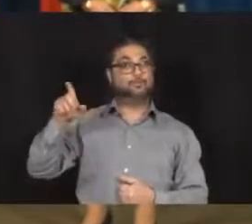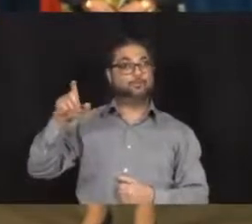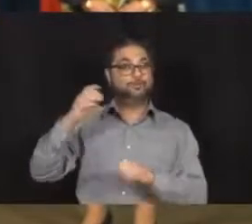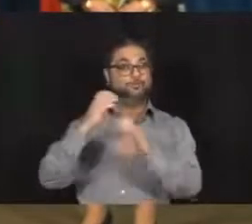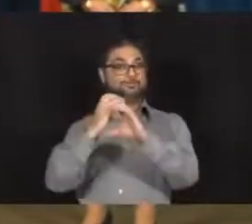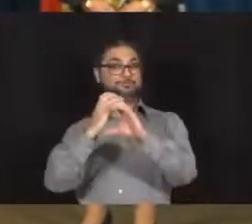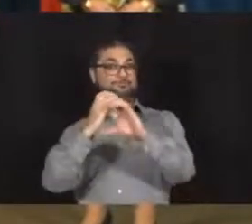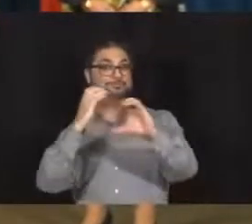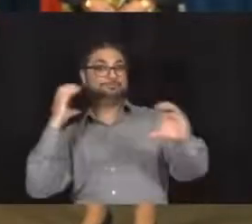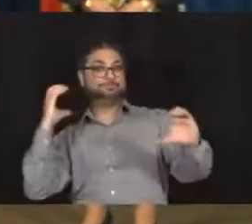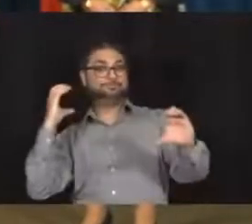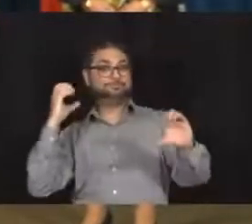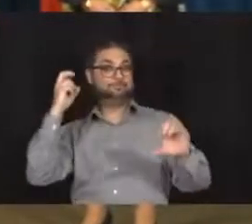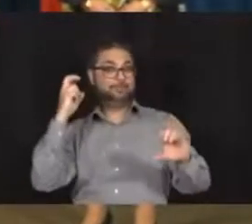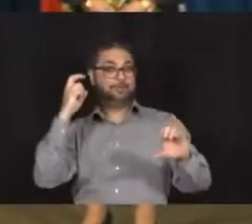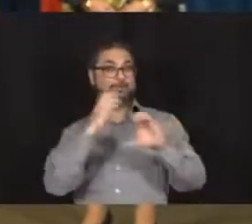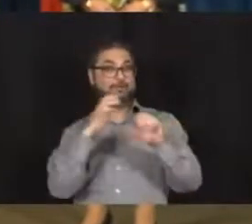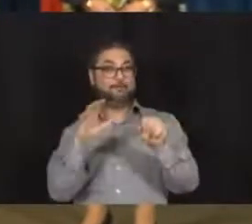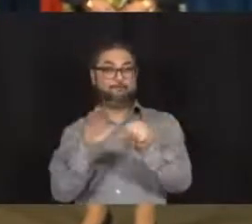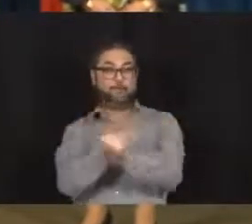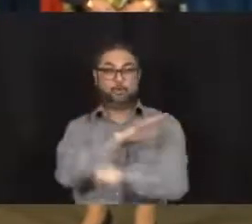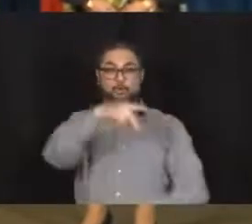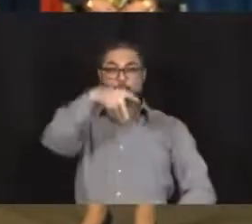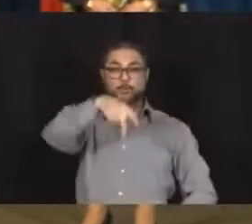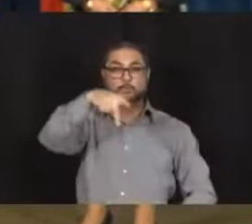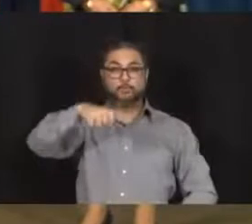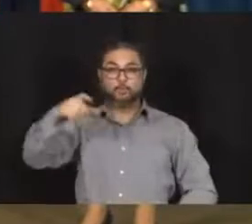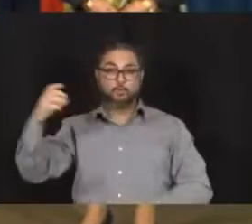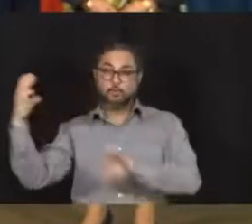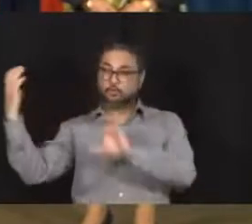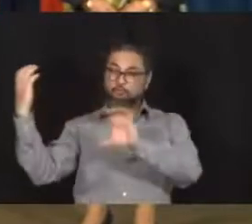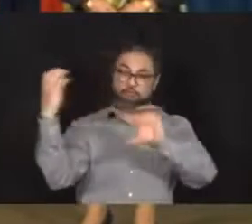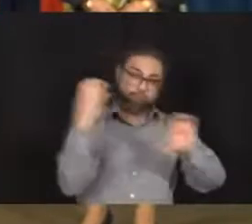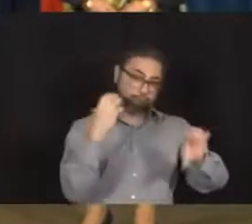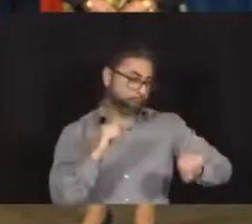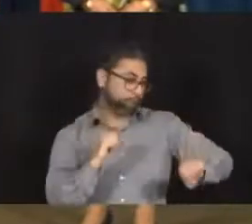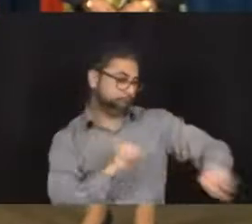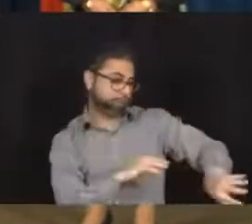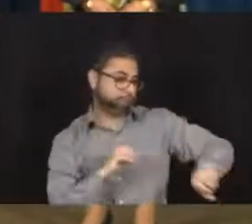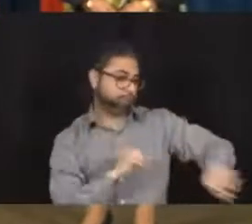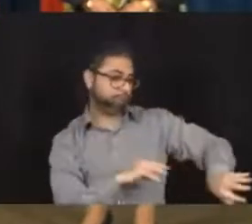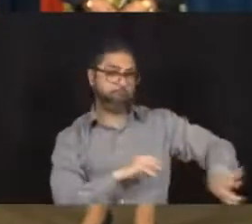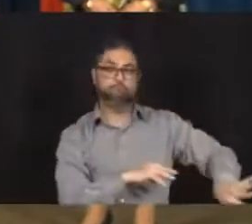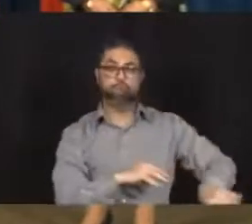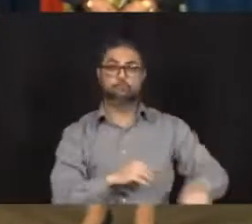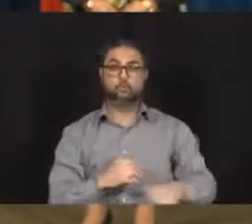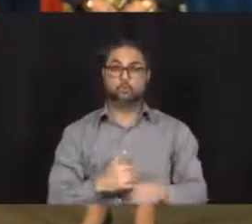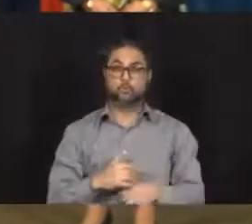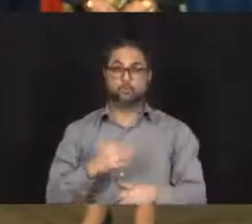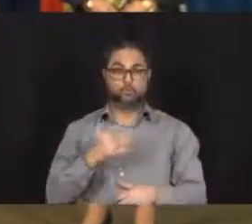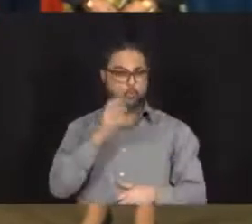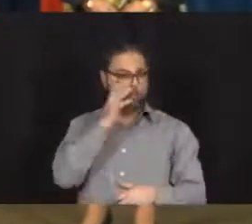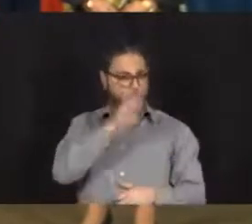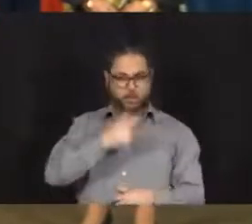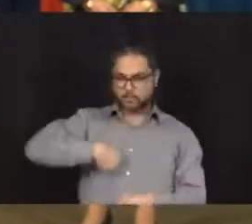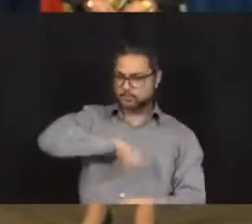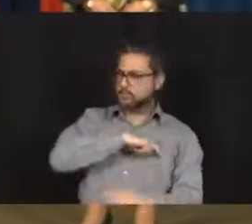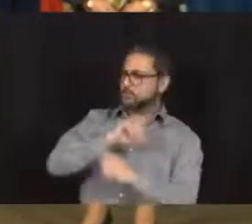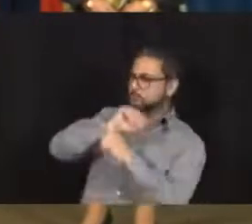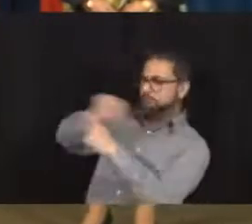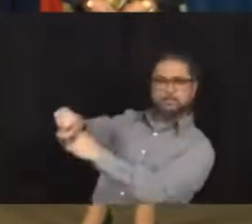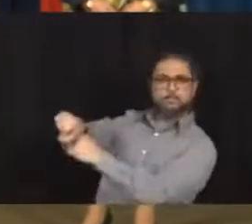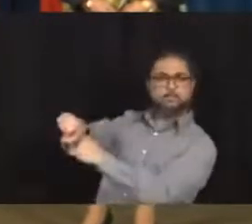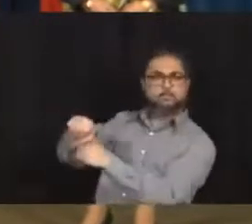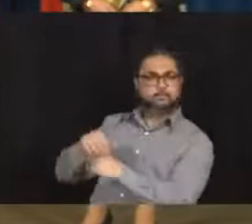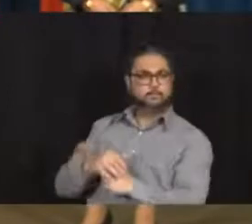items. Everyone is stepping up. That's how we're going to defeat this. It's not the traditional war by any